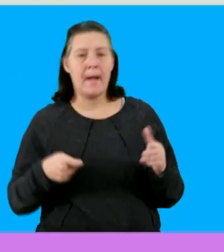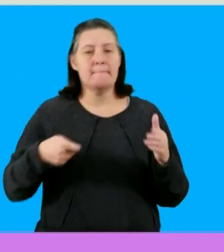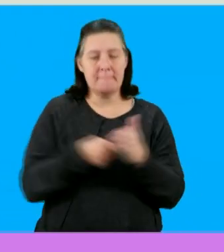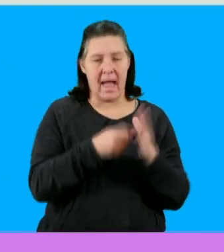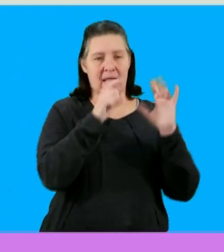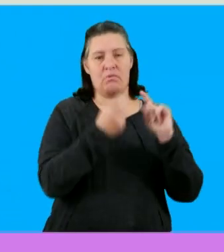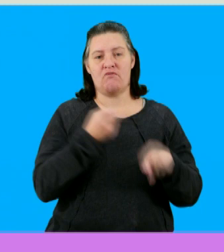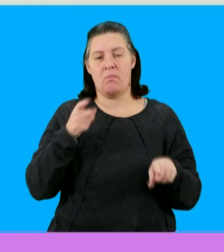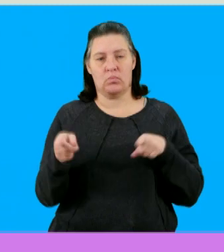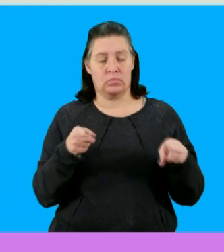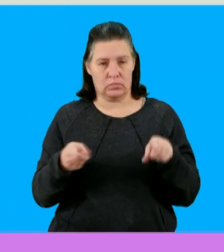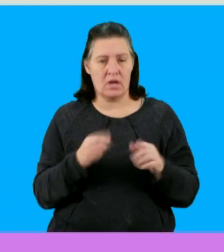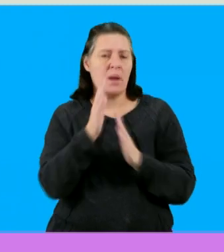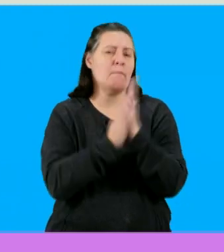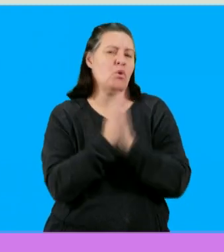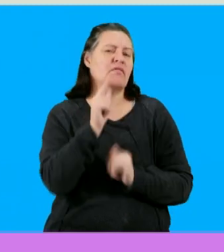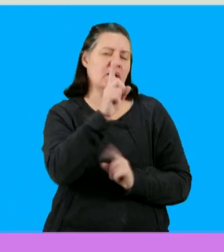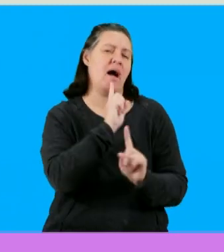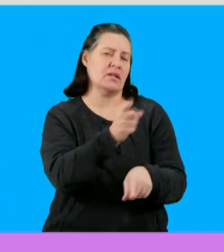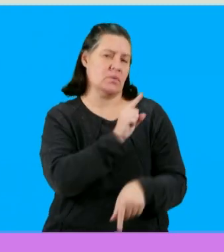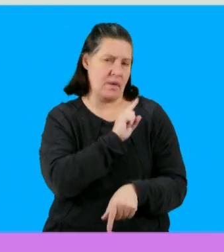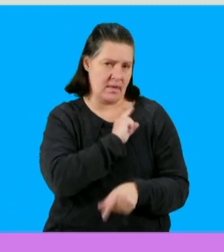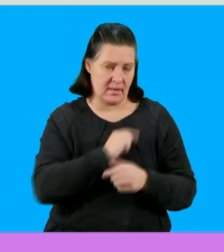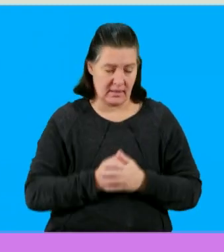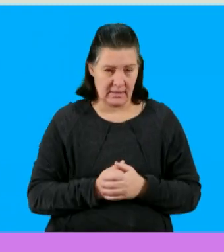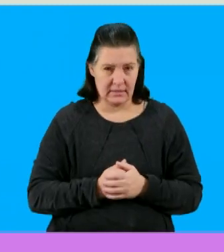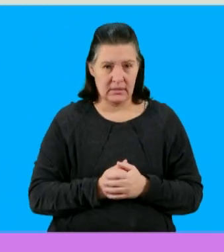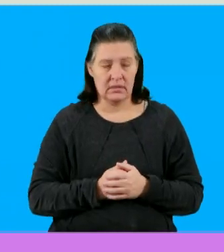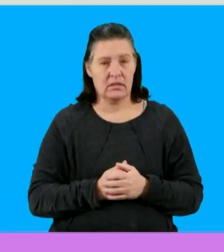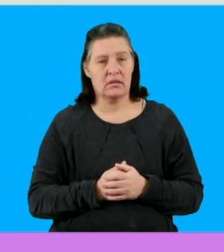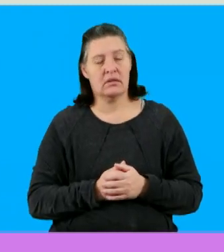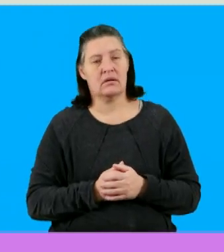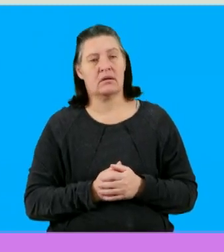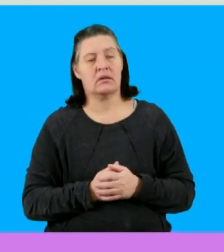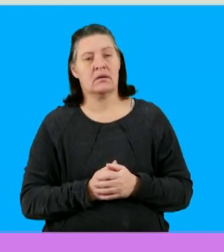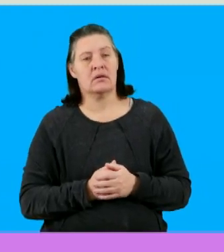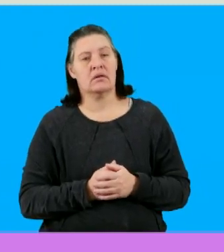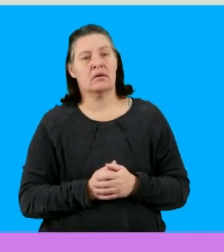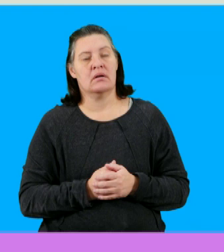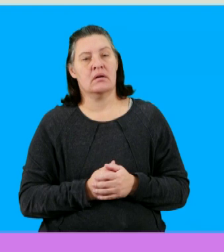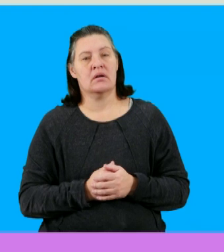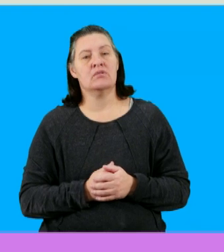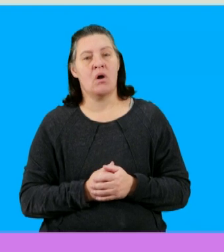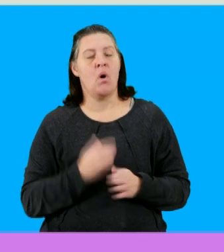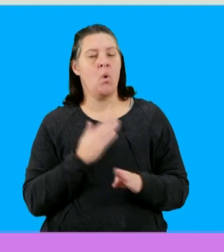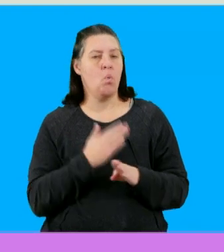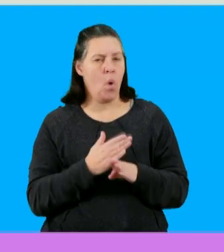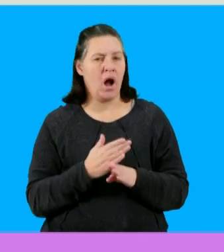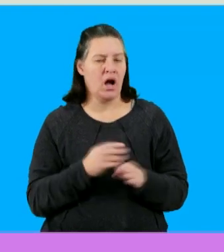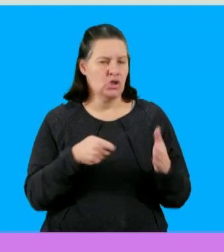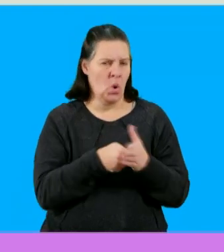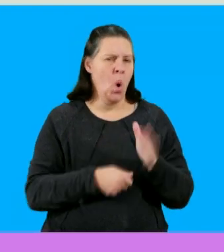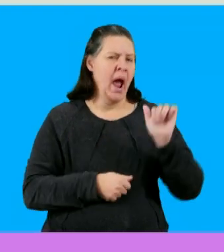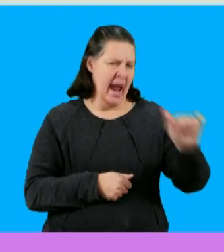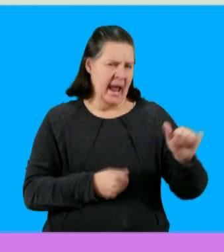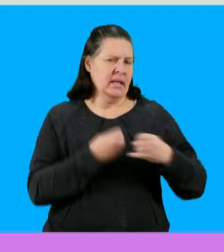Samantha must buy the camera from. Motivate your answer. So here I've decided let's work with the two stores separately. So